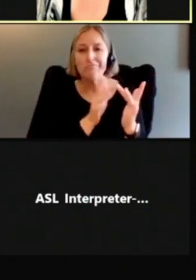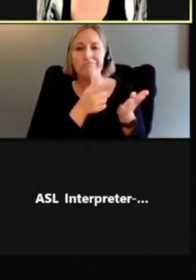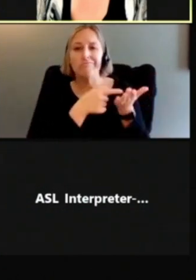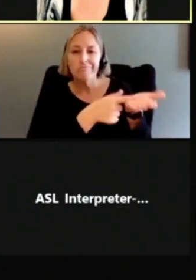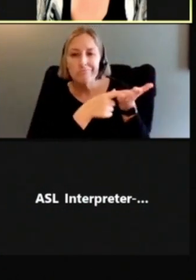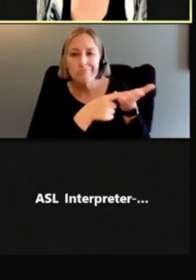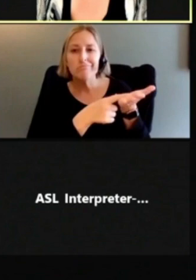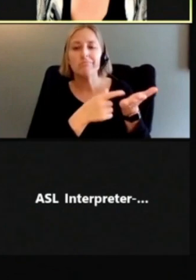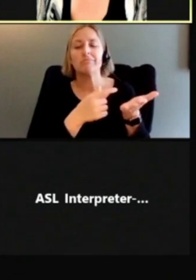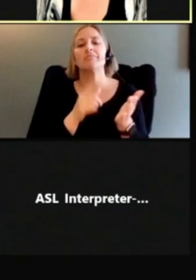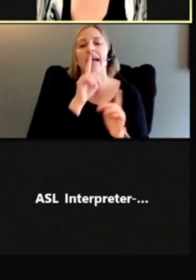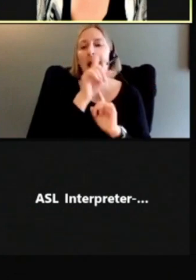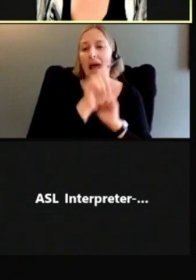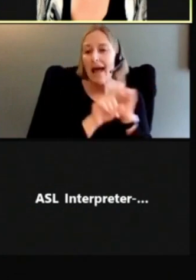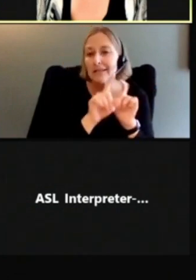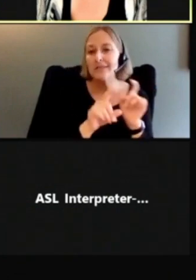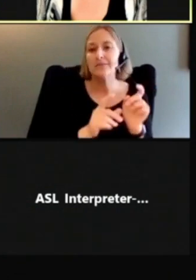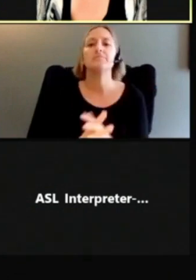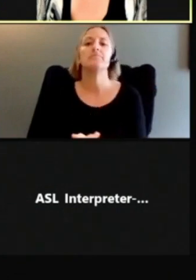questions answered.